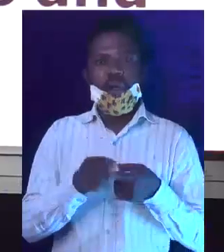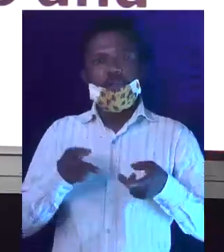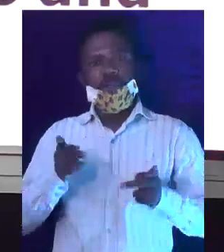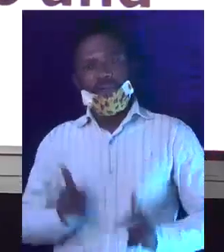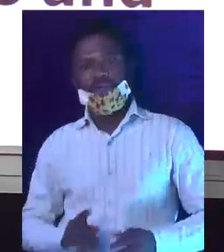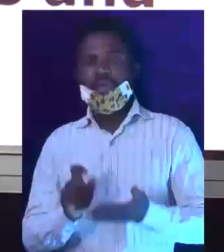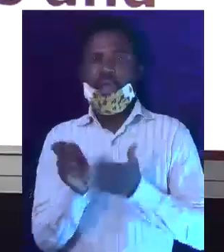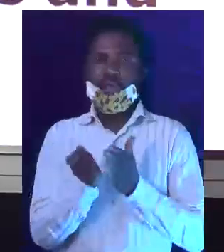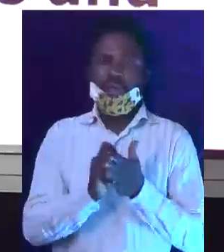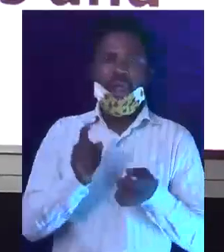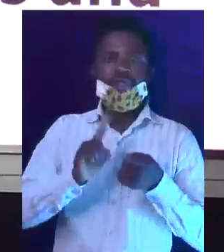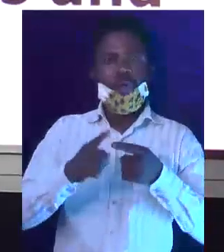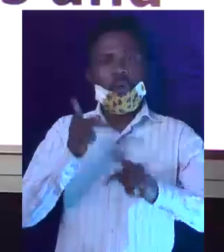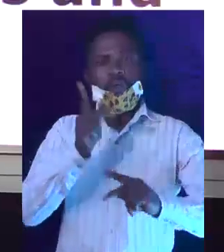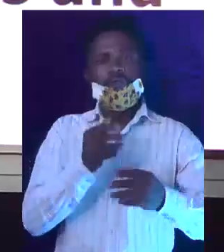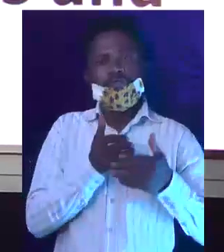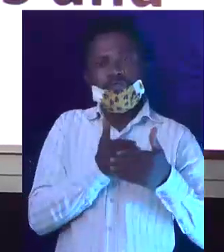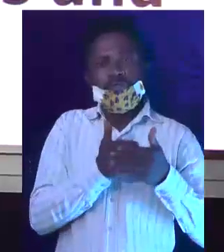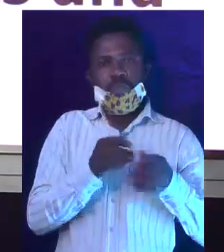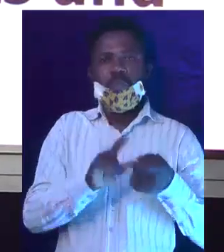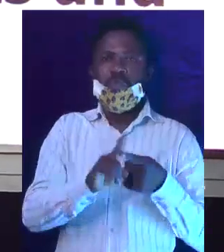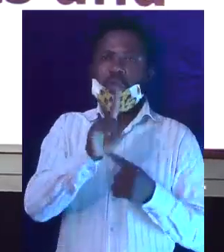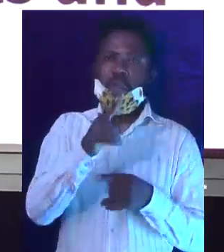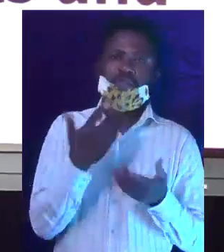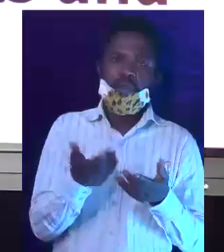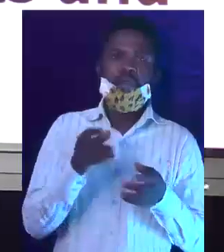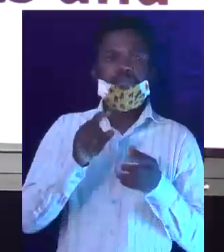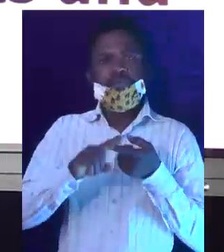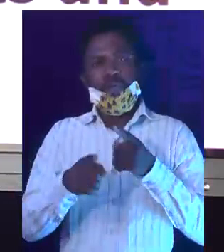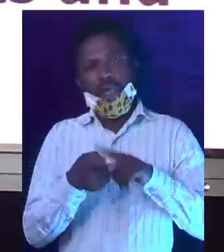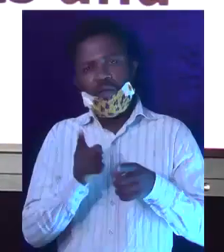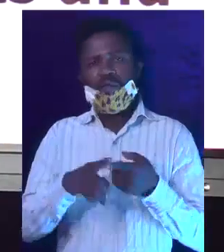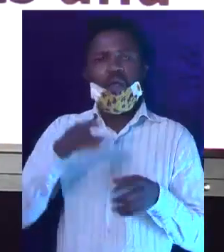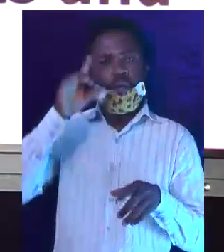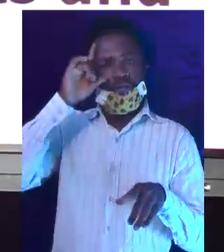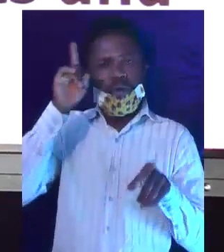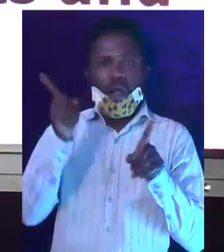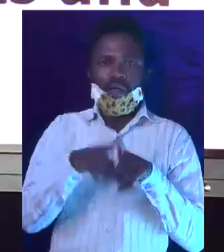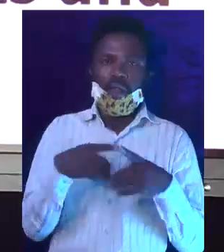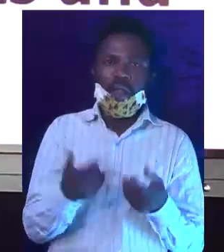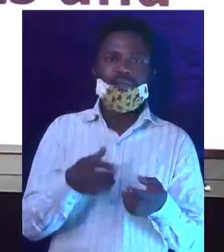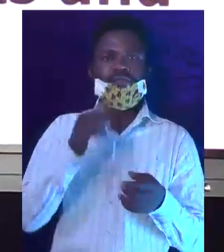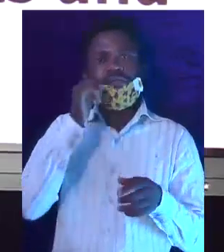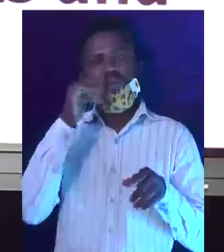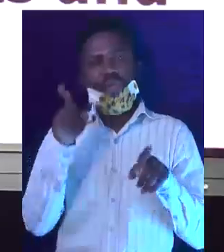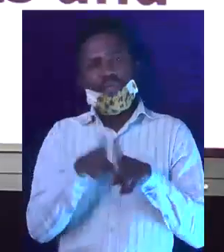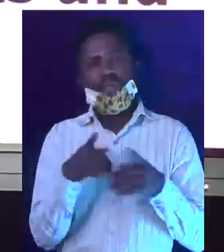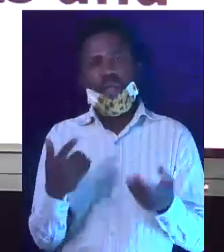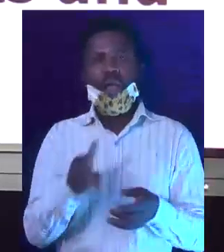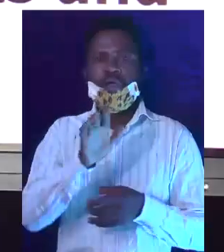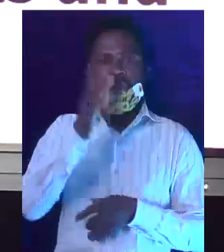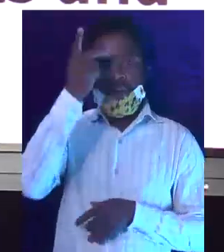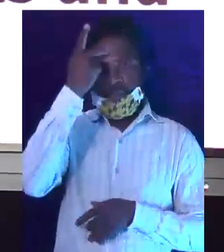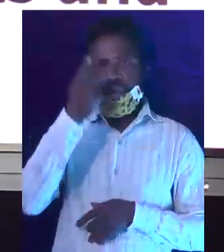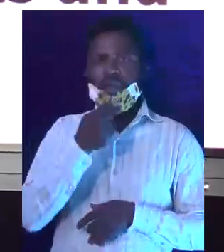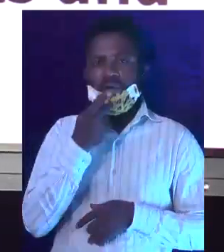letter written to people who are close to you, like your friends, your brothers, your sisters,